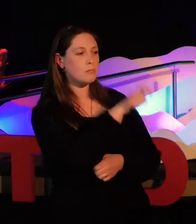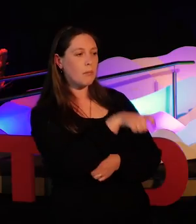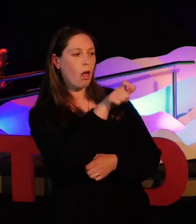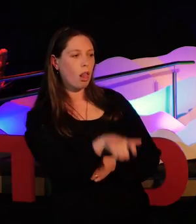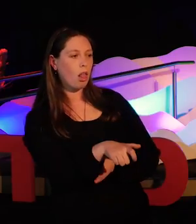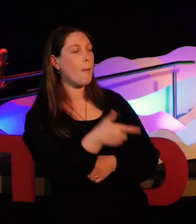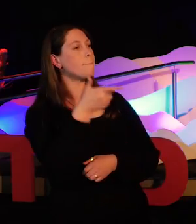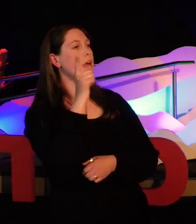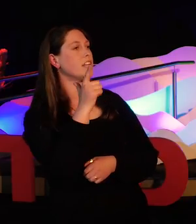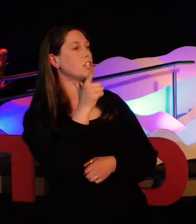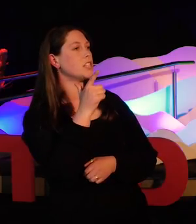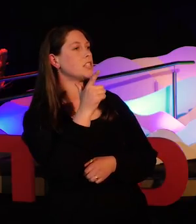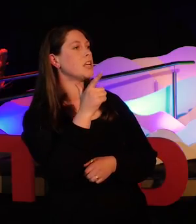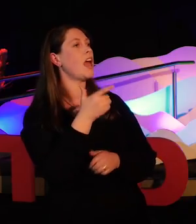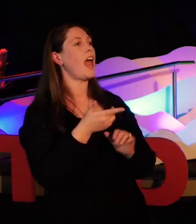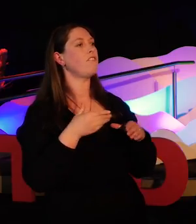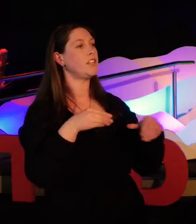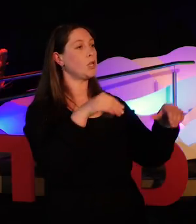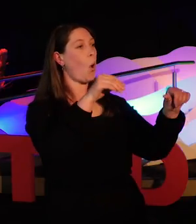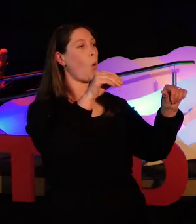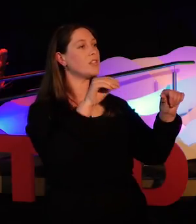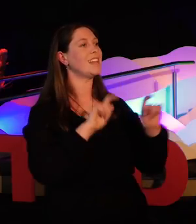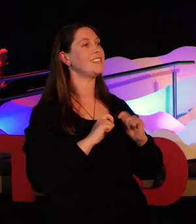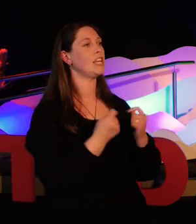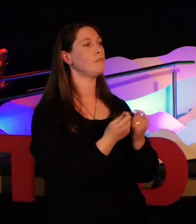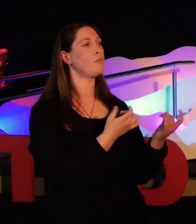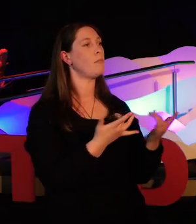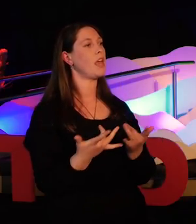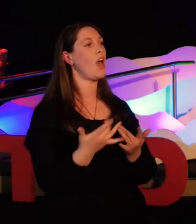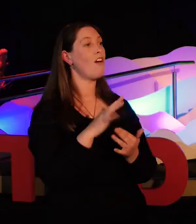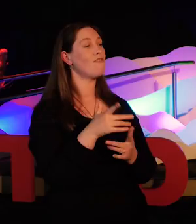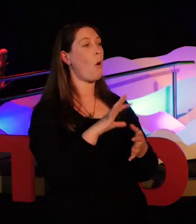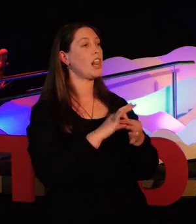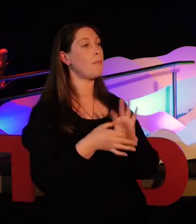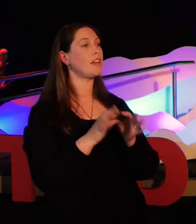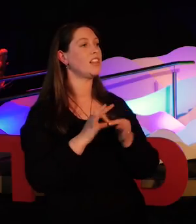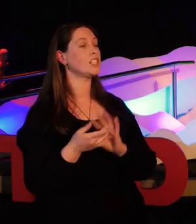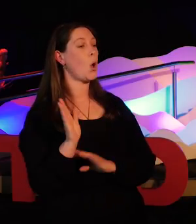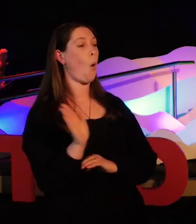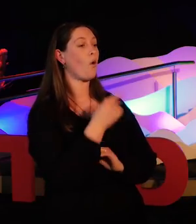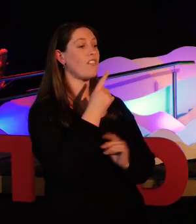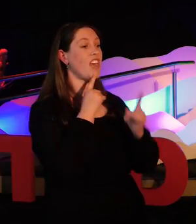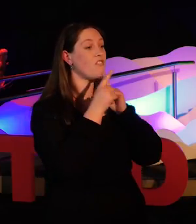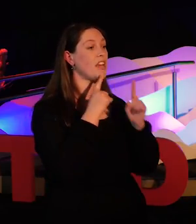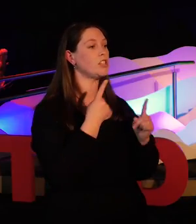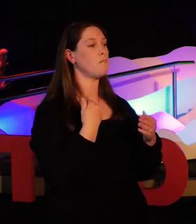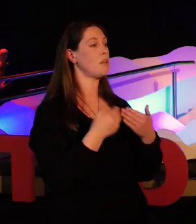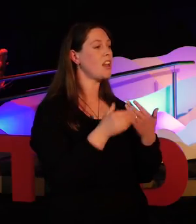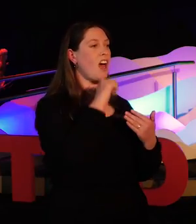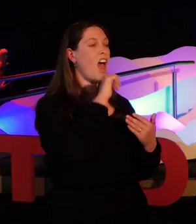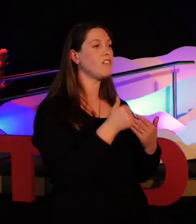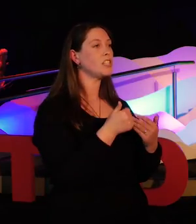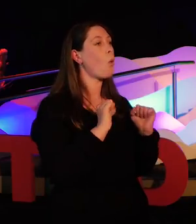managers, doctors, and physios prepare for big events. Olympic Games, Commonwealth Games, Winter Olympics,